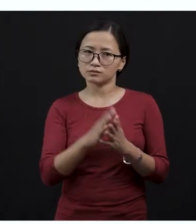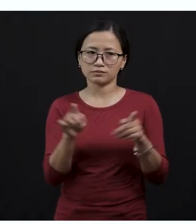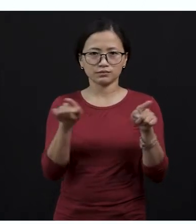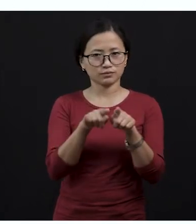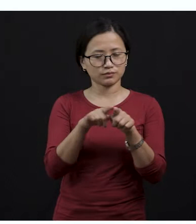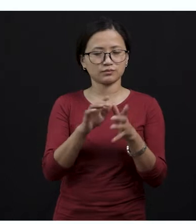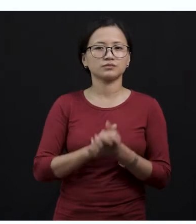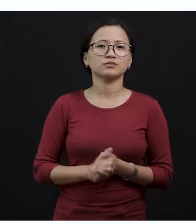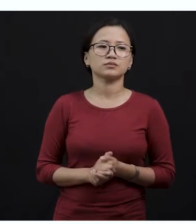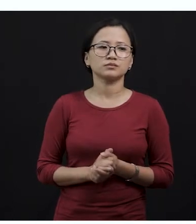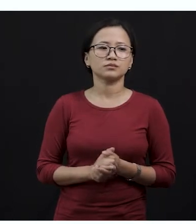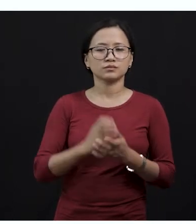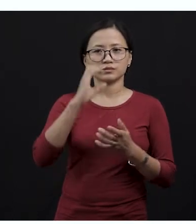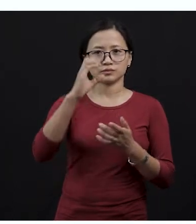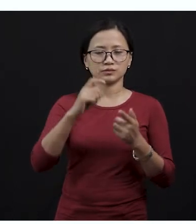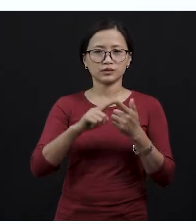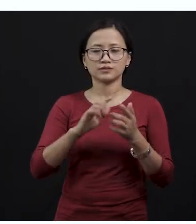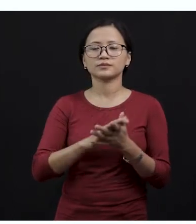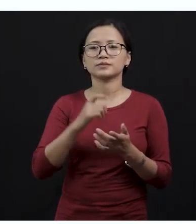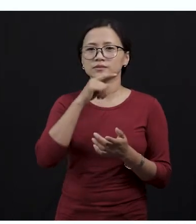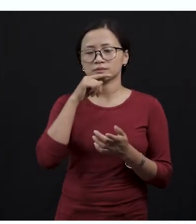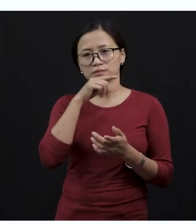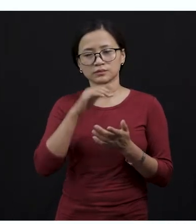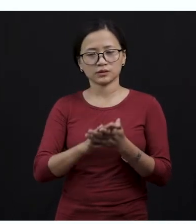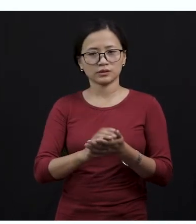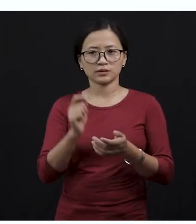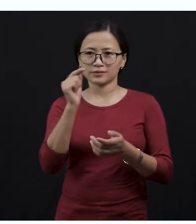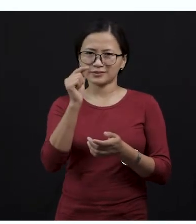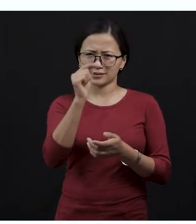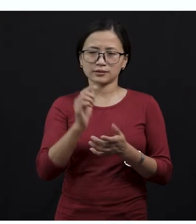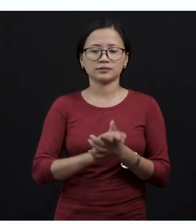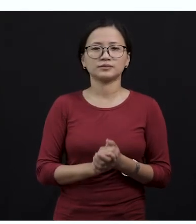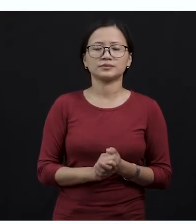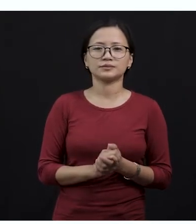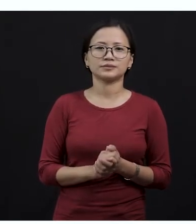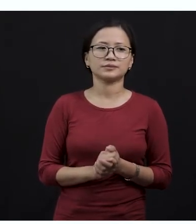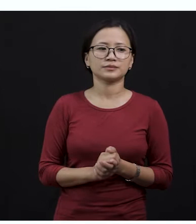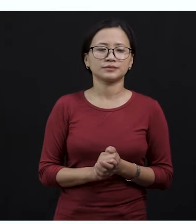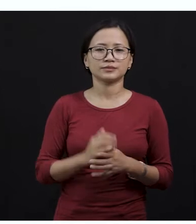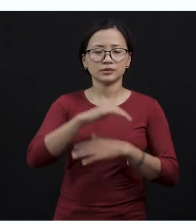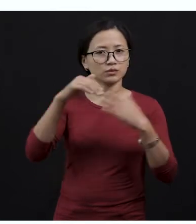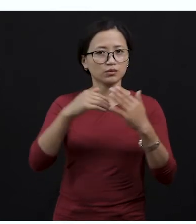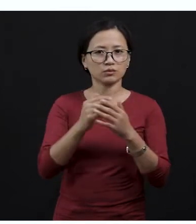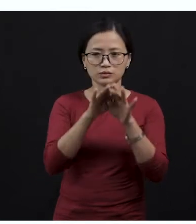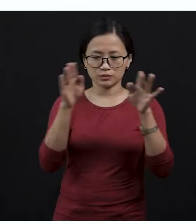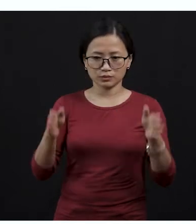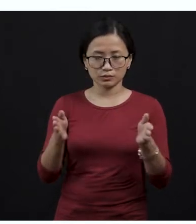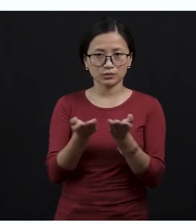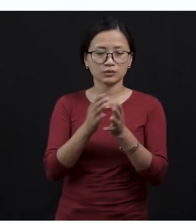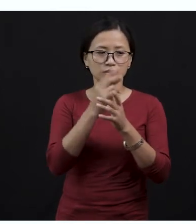he coined the term cell. He observed honeycomb-like compartments or boxes. See, all these compartment